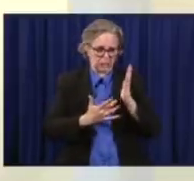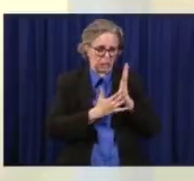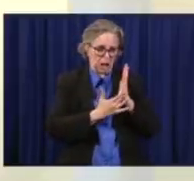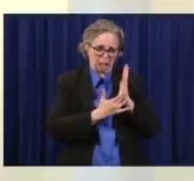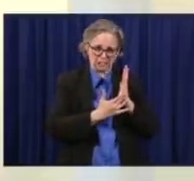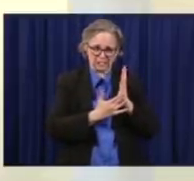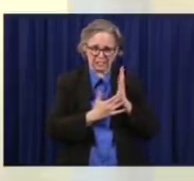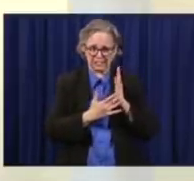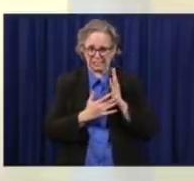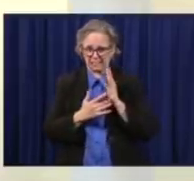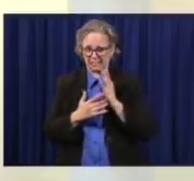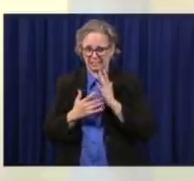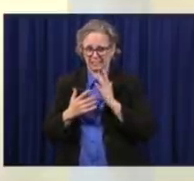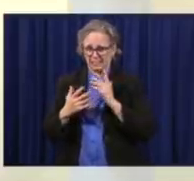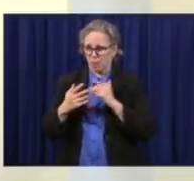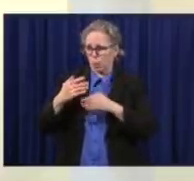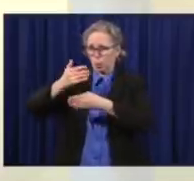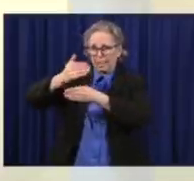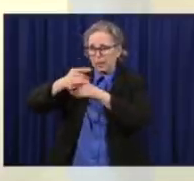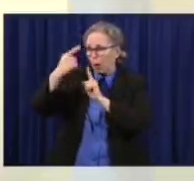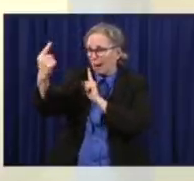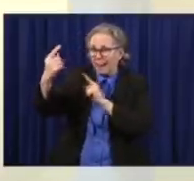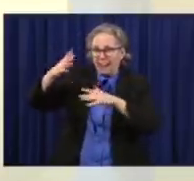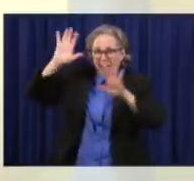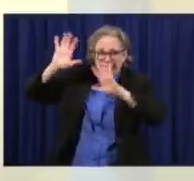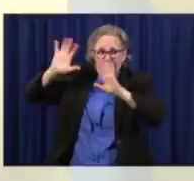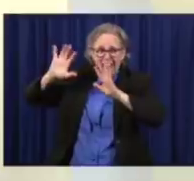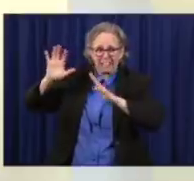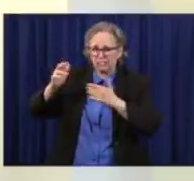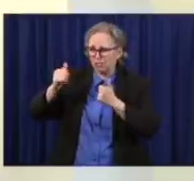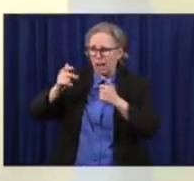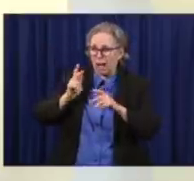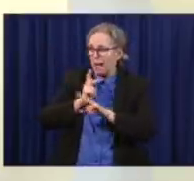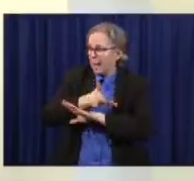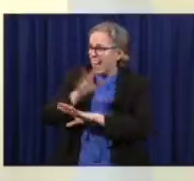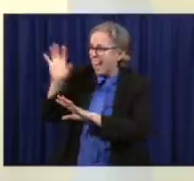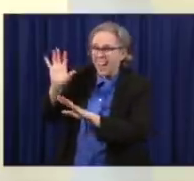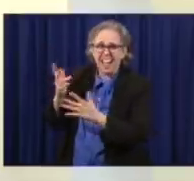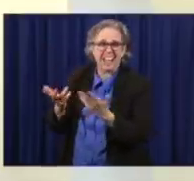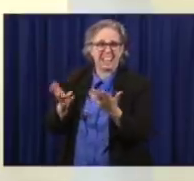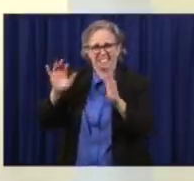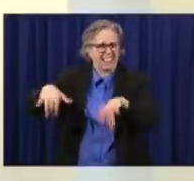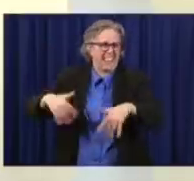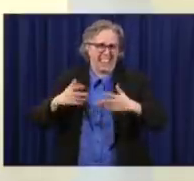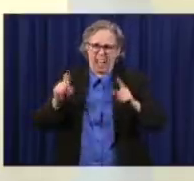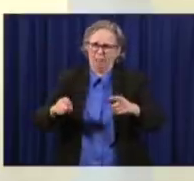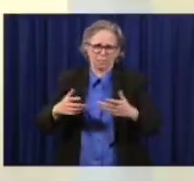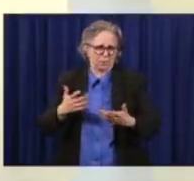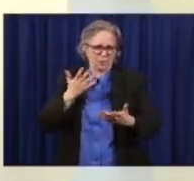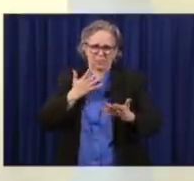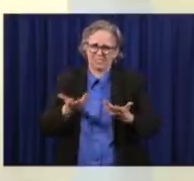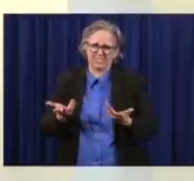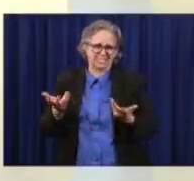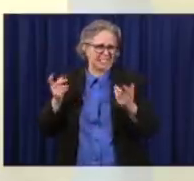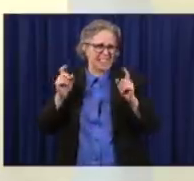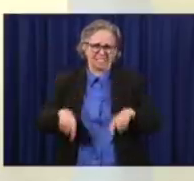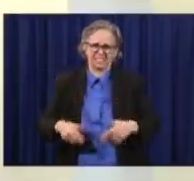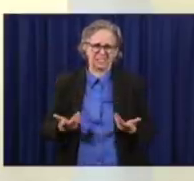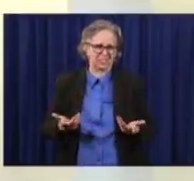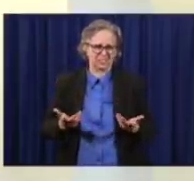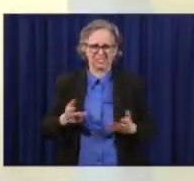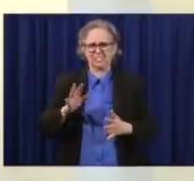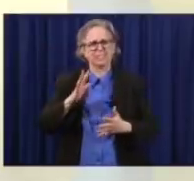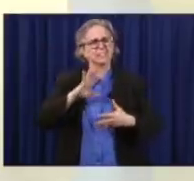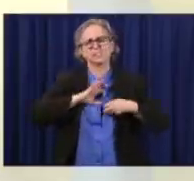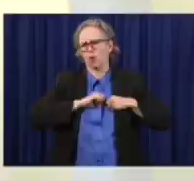drive-bys. But I would admit to you, I think these are the things that make these times very, very hard. And that is the